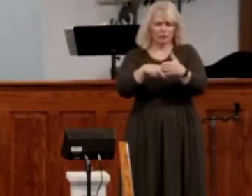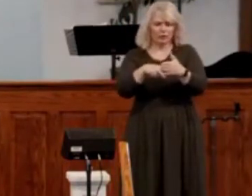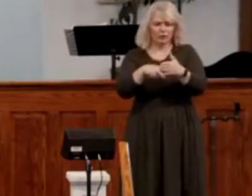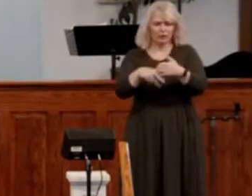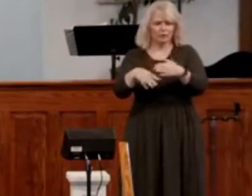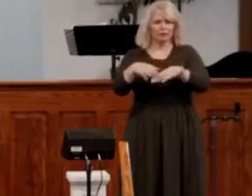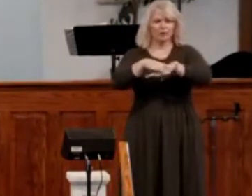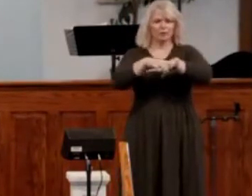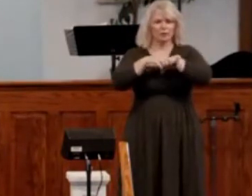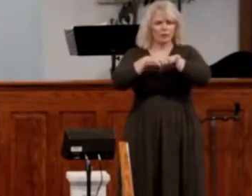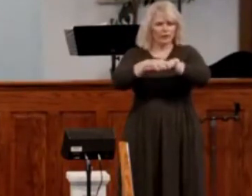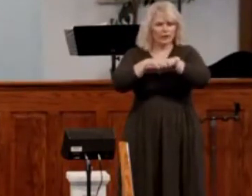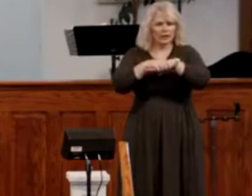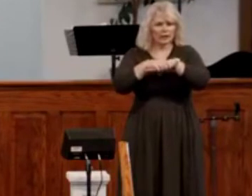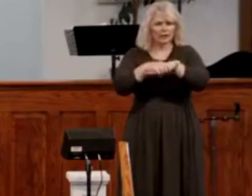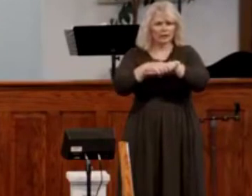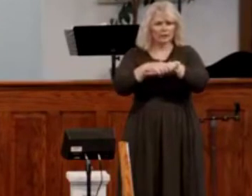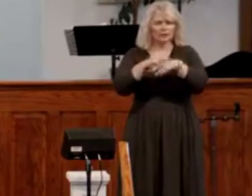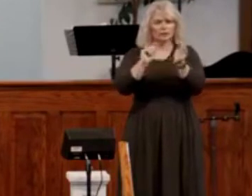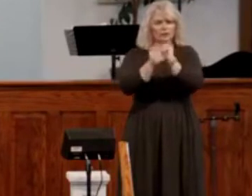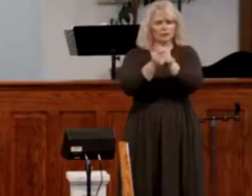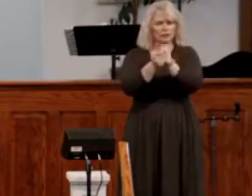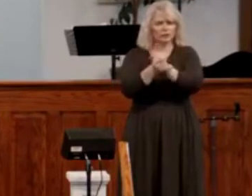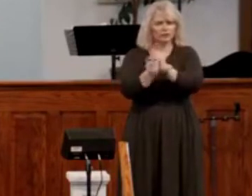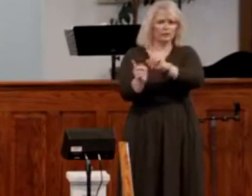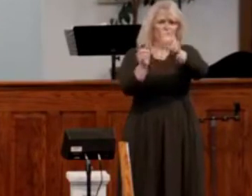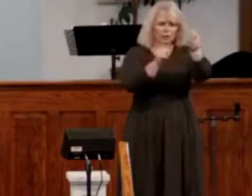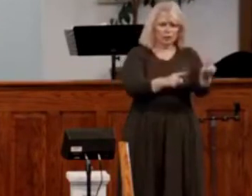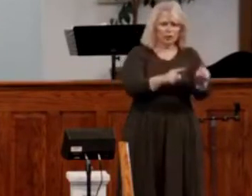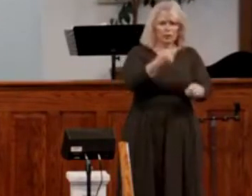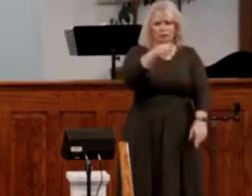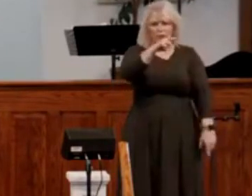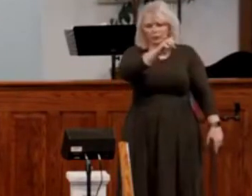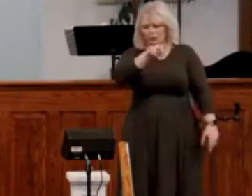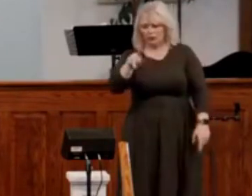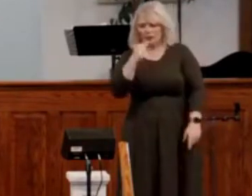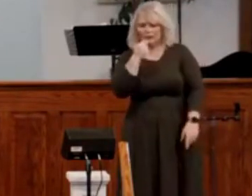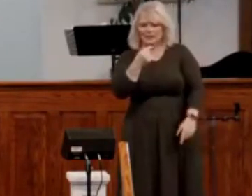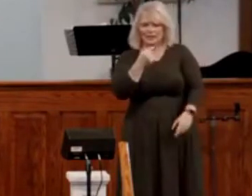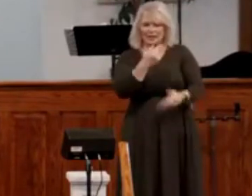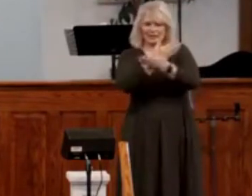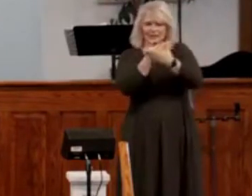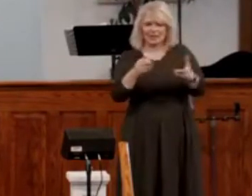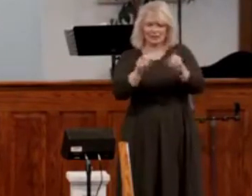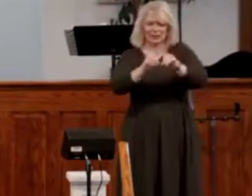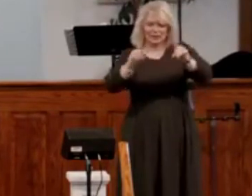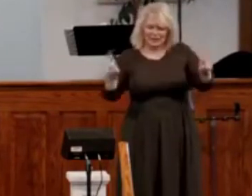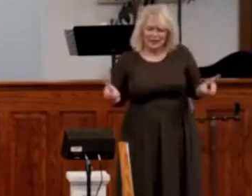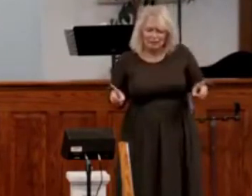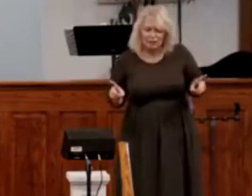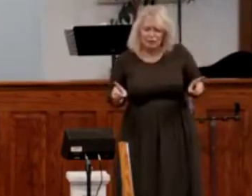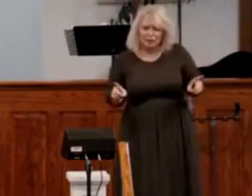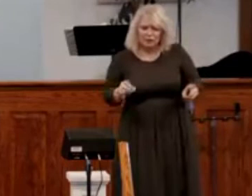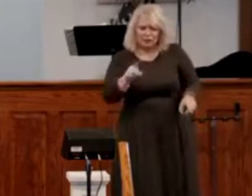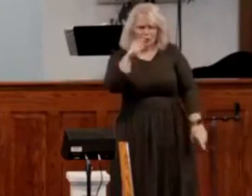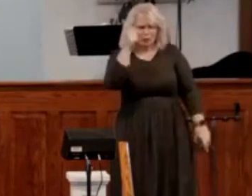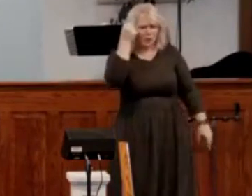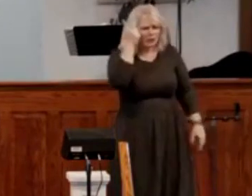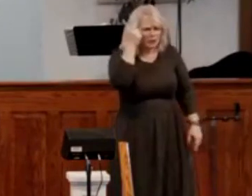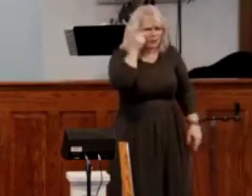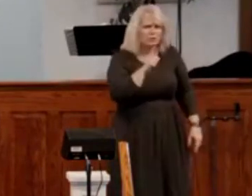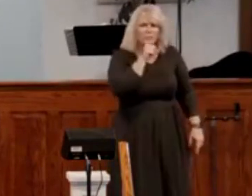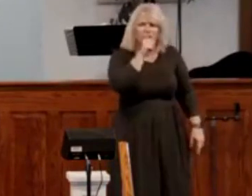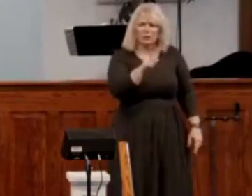them. And if anybody ever goes to the original Greek and says something that's different than what you understand to be